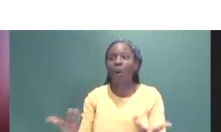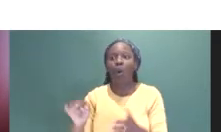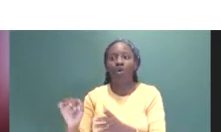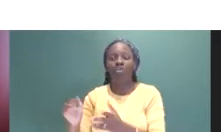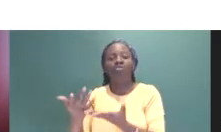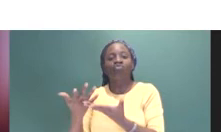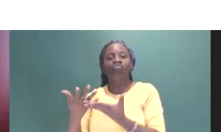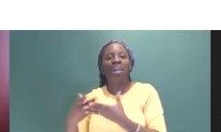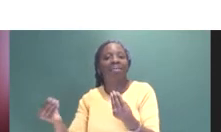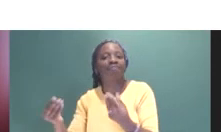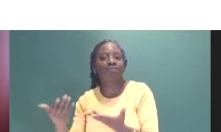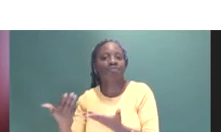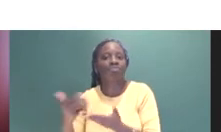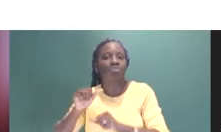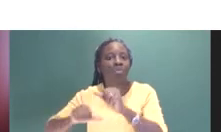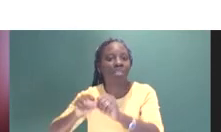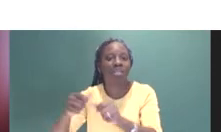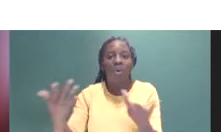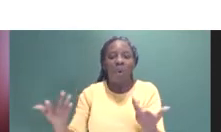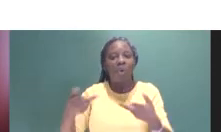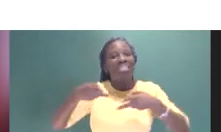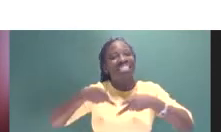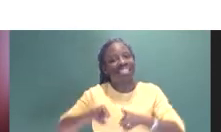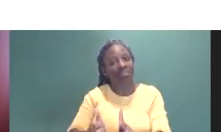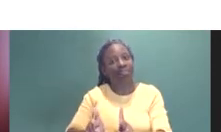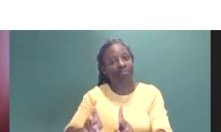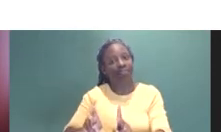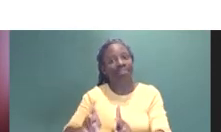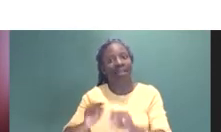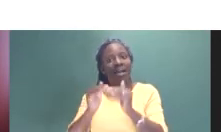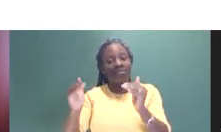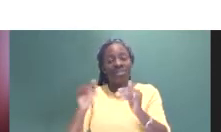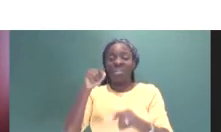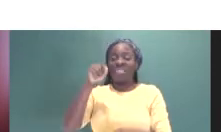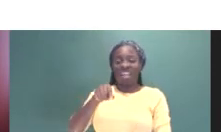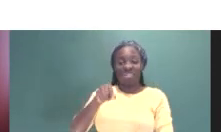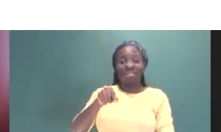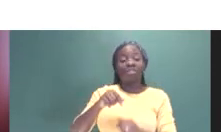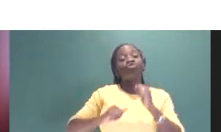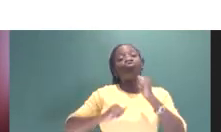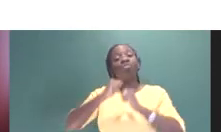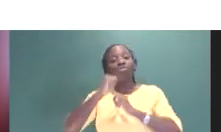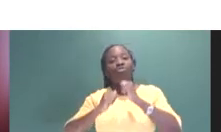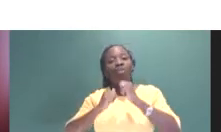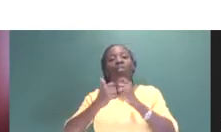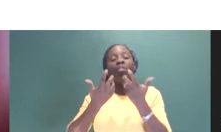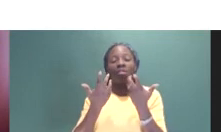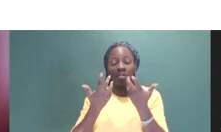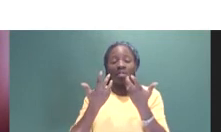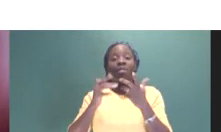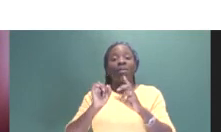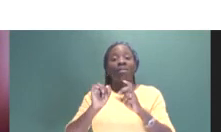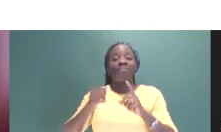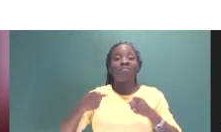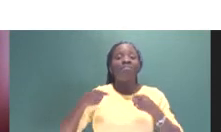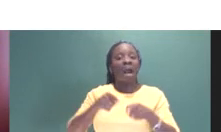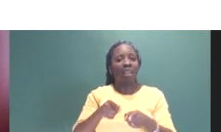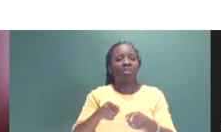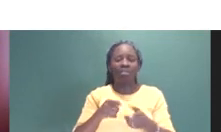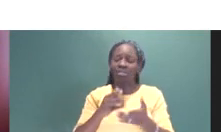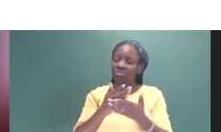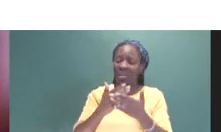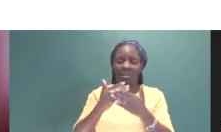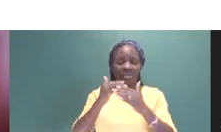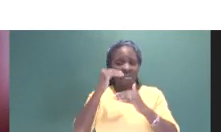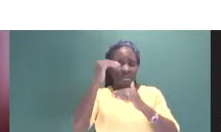processes, and also at the systems level. So we've got that structural violence going through the system, which puts people with disabilities into liminal